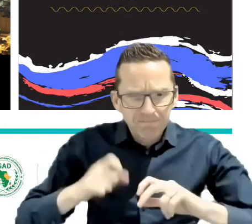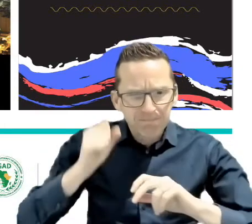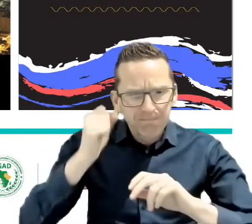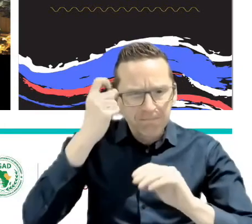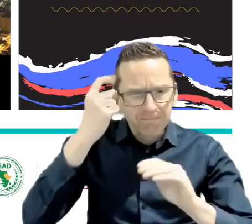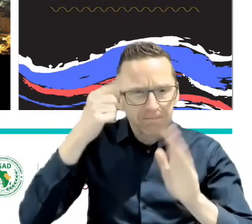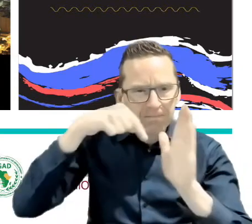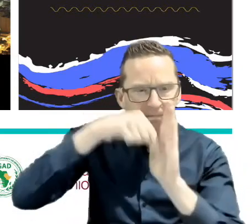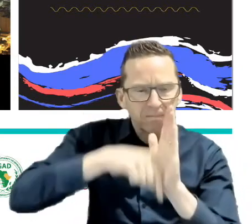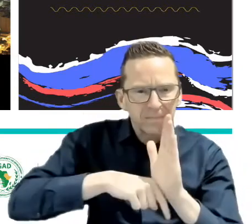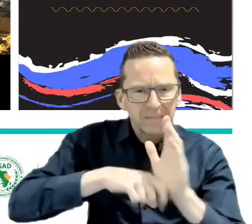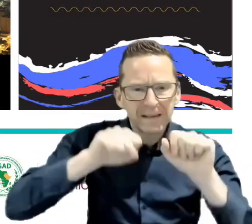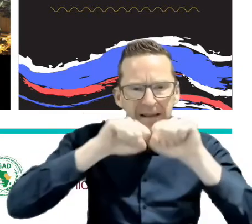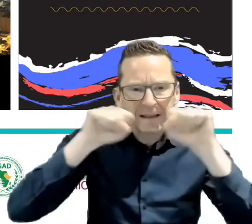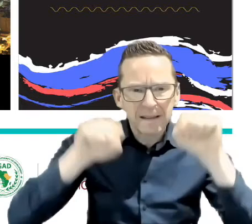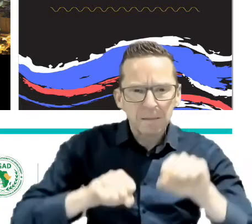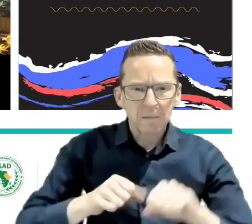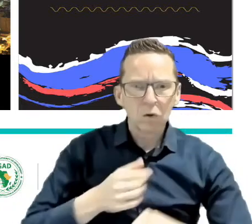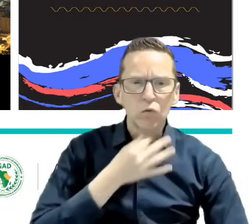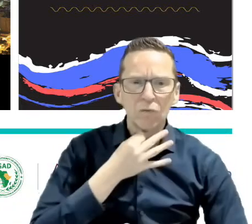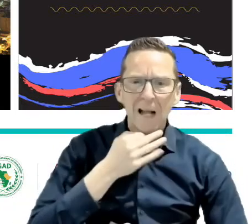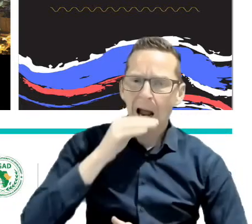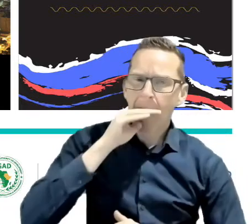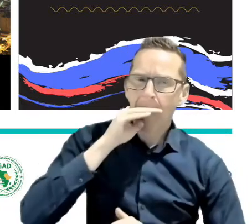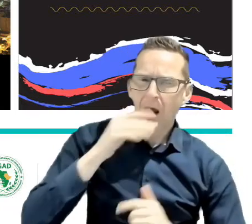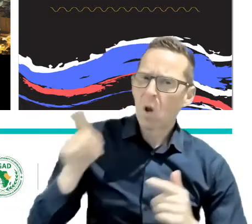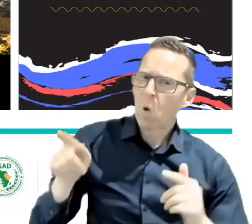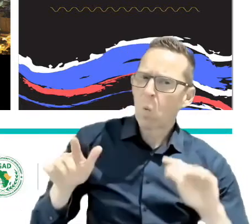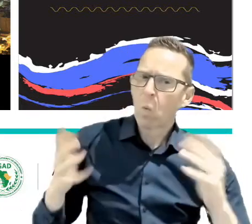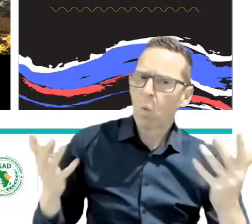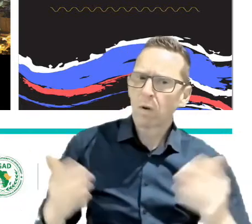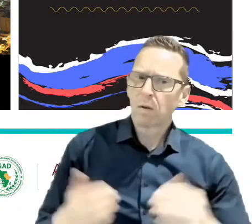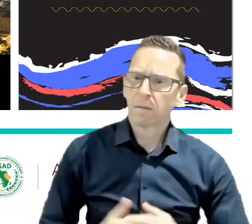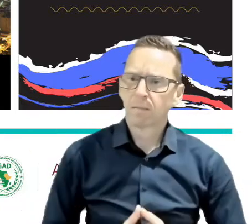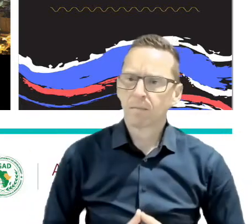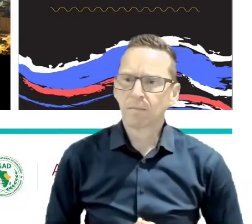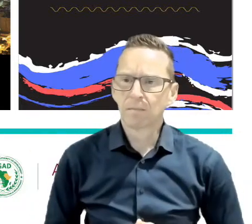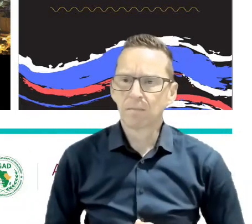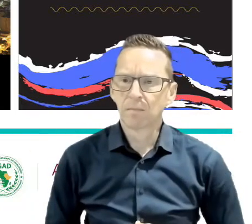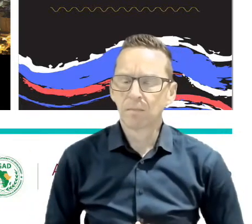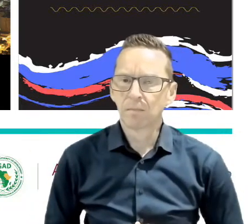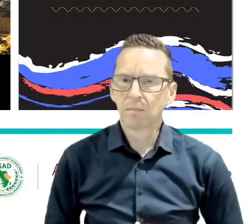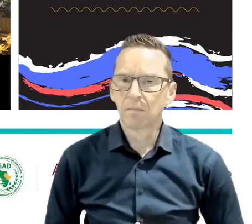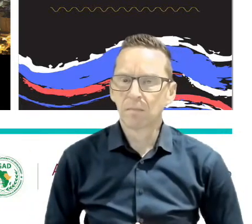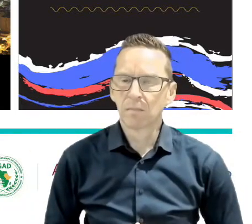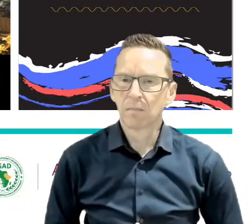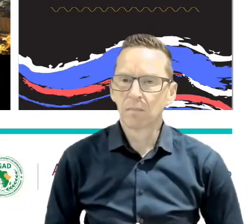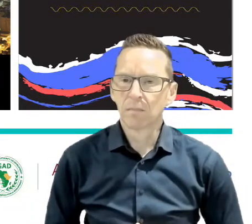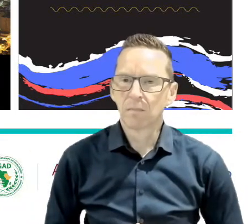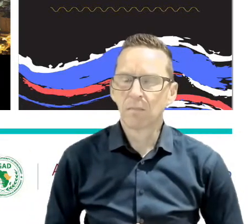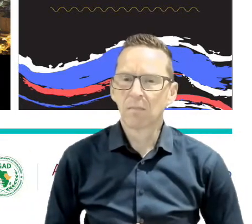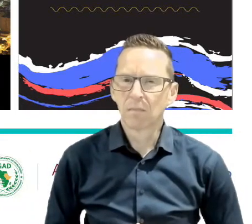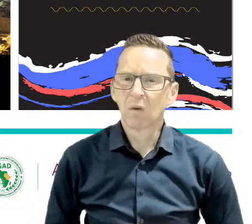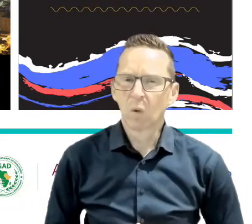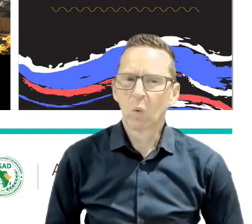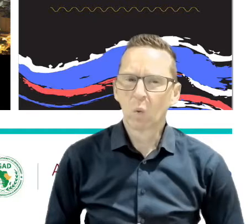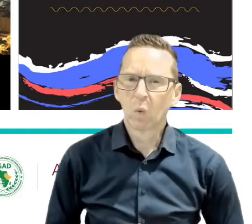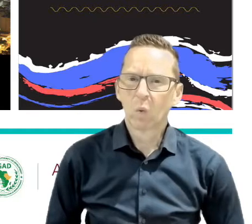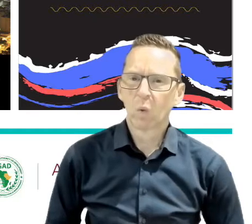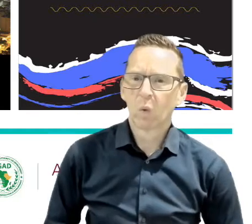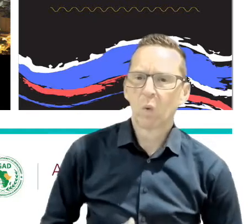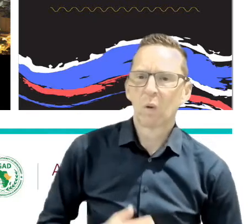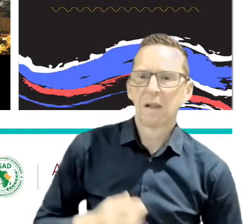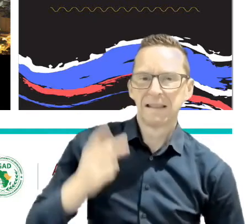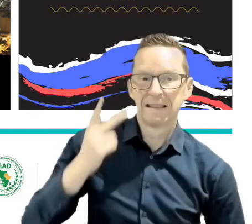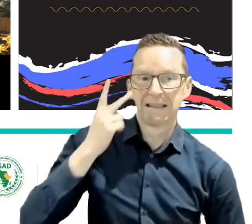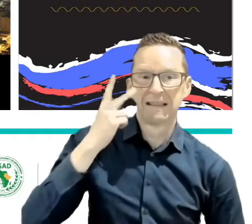basically broke down, and the result was that disaster that you saw now. But to understand systemic